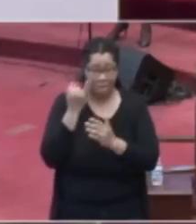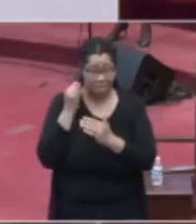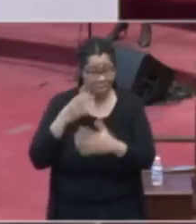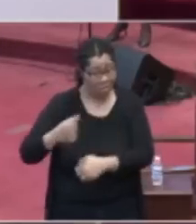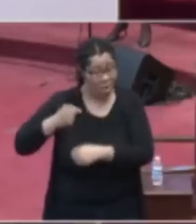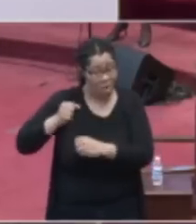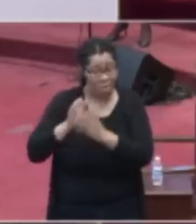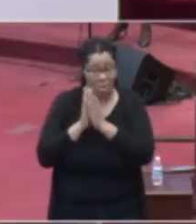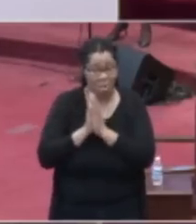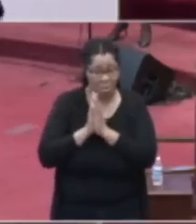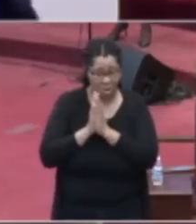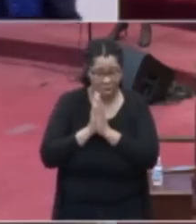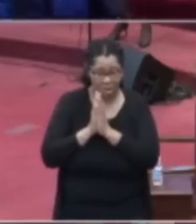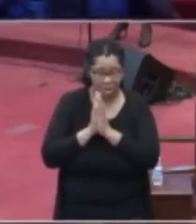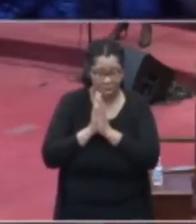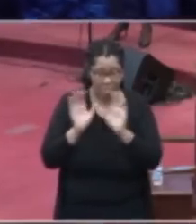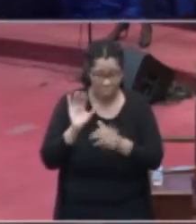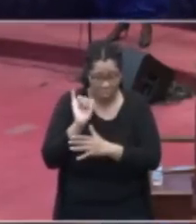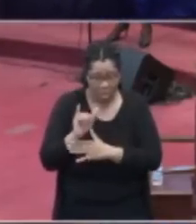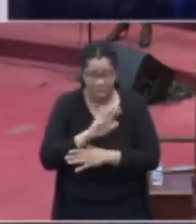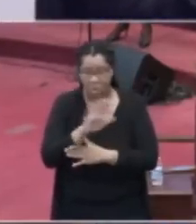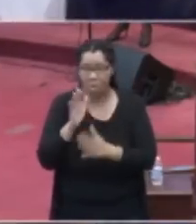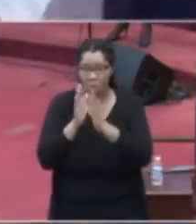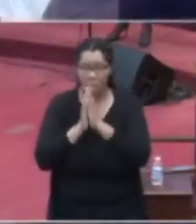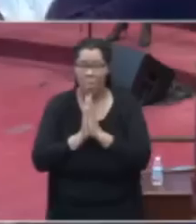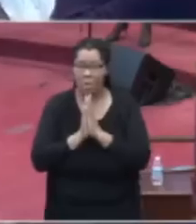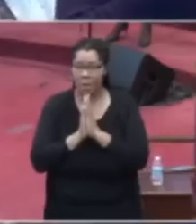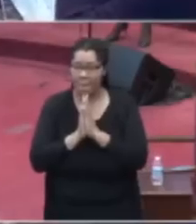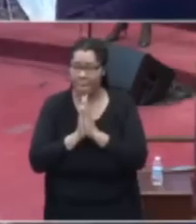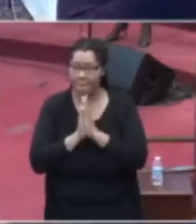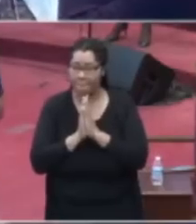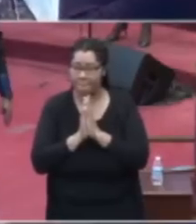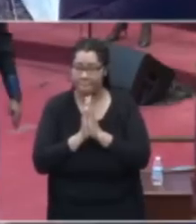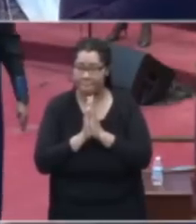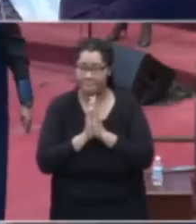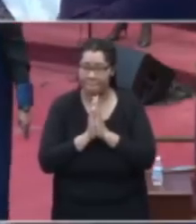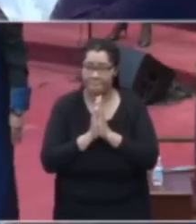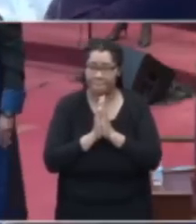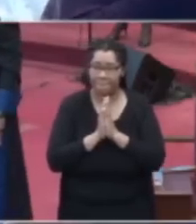to make that your prayer.